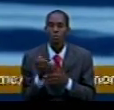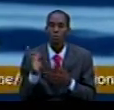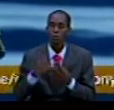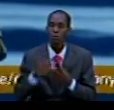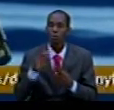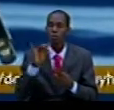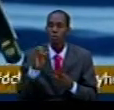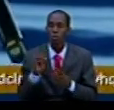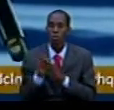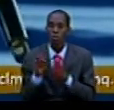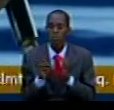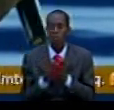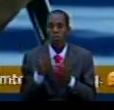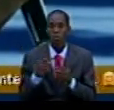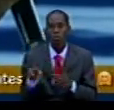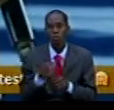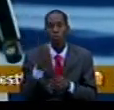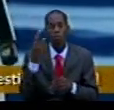successful, but later